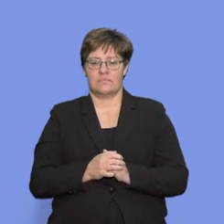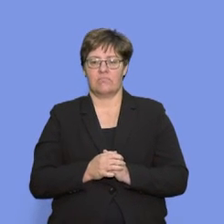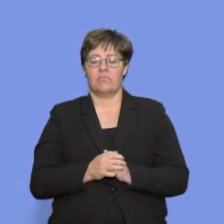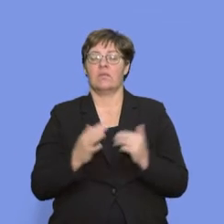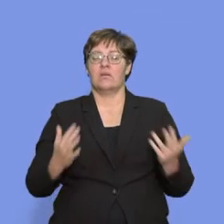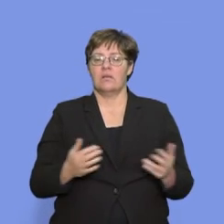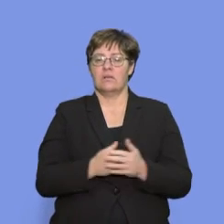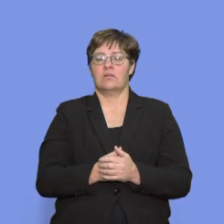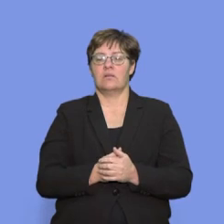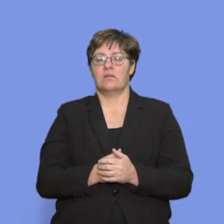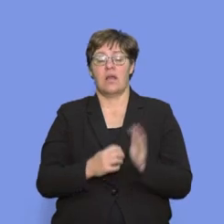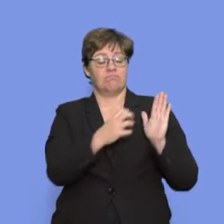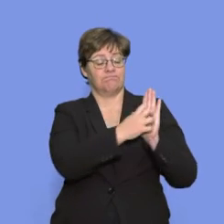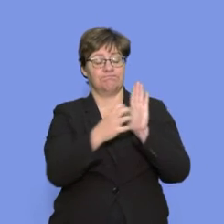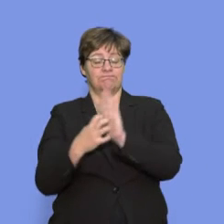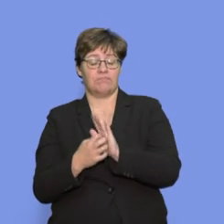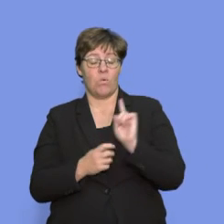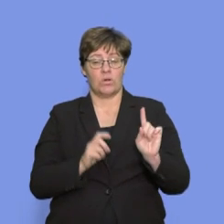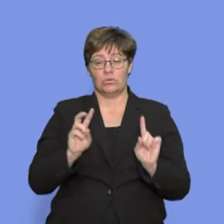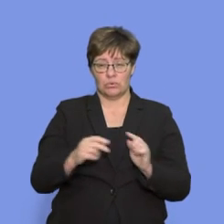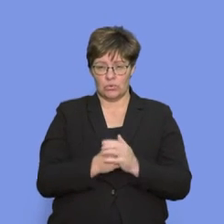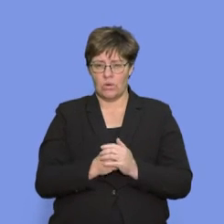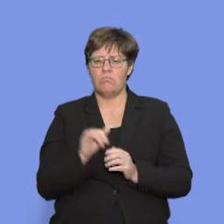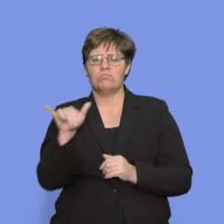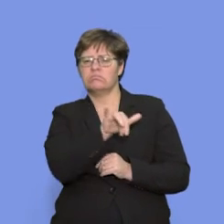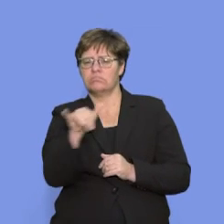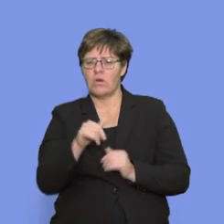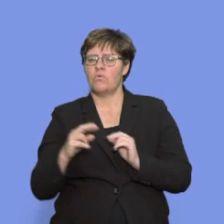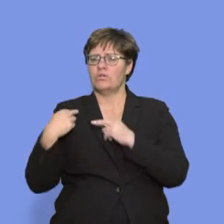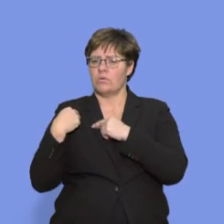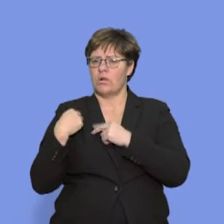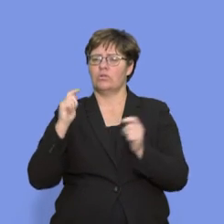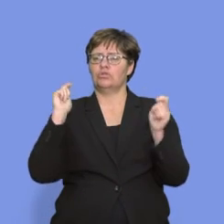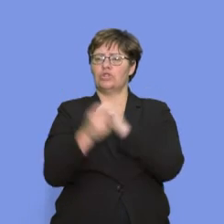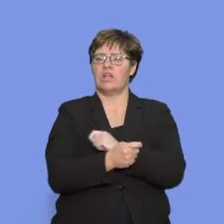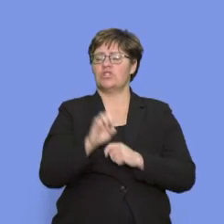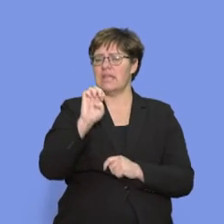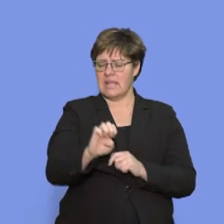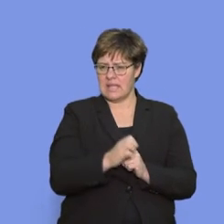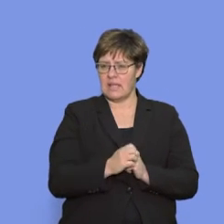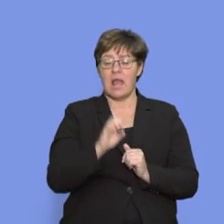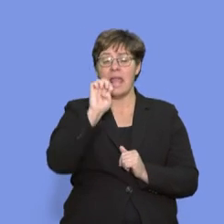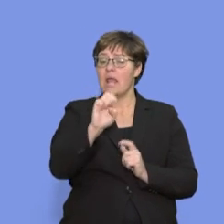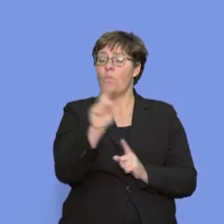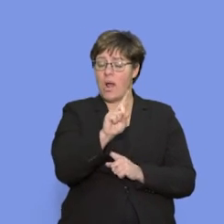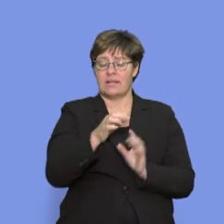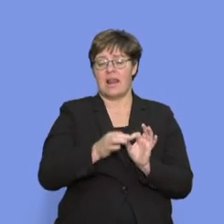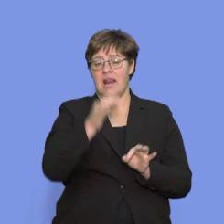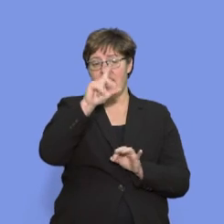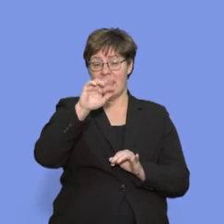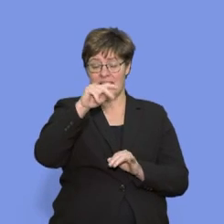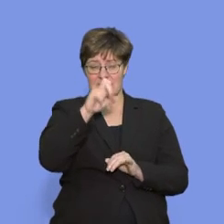2. What process is responsible for the change in the shape of the part E? Part E is the lens. So what part will now